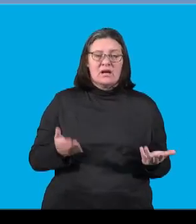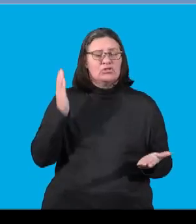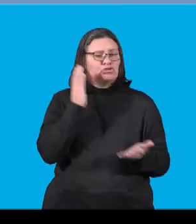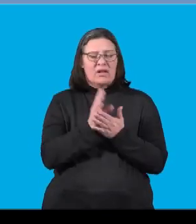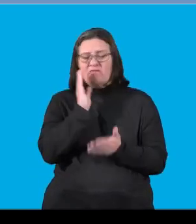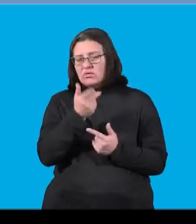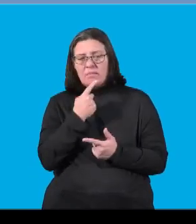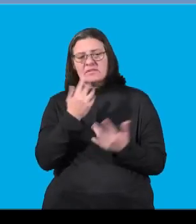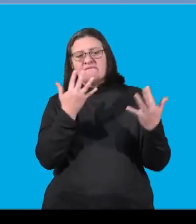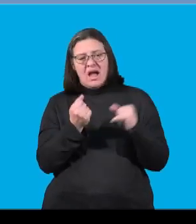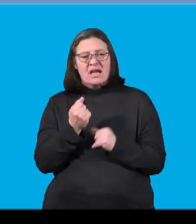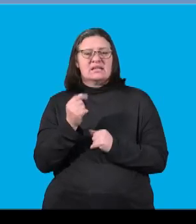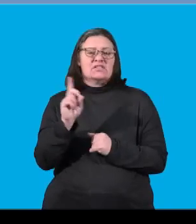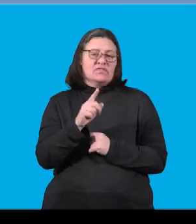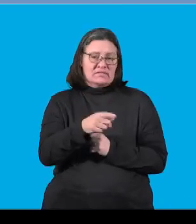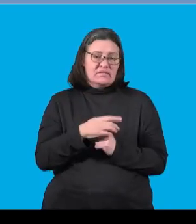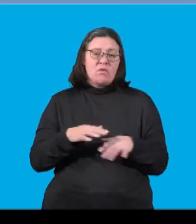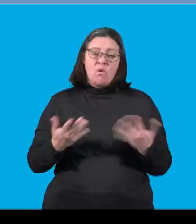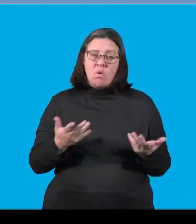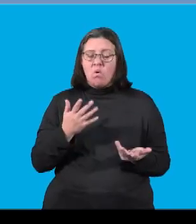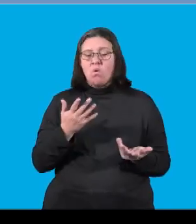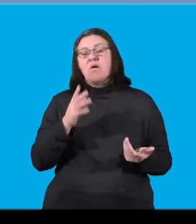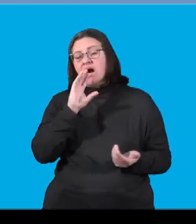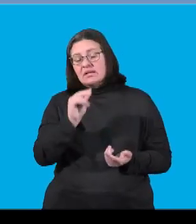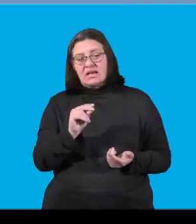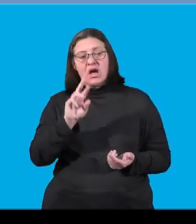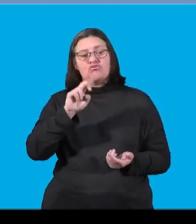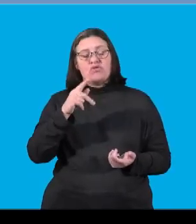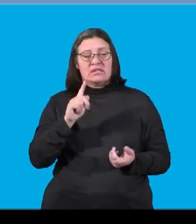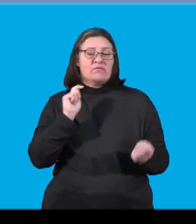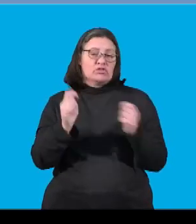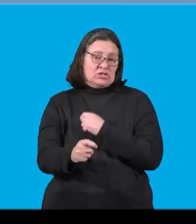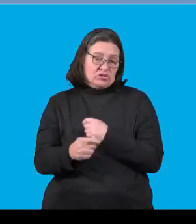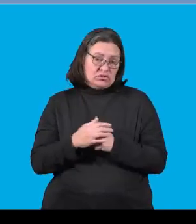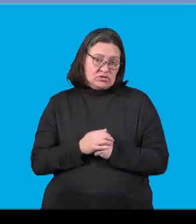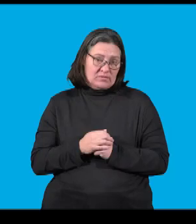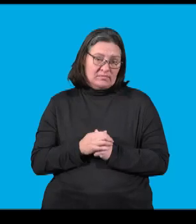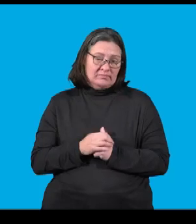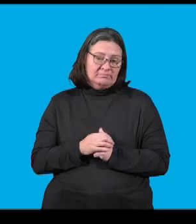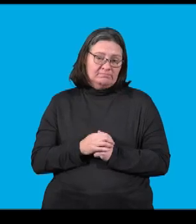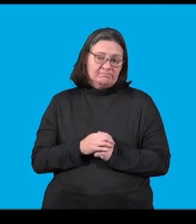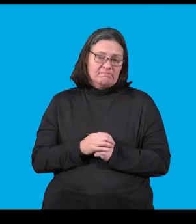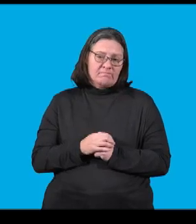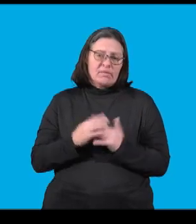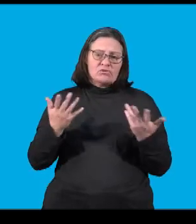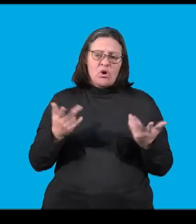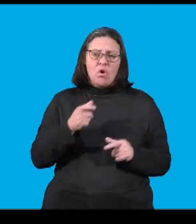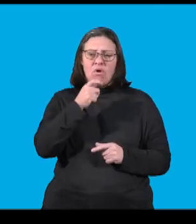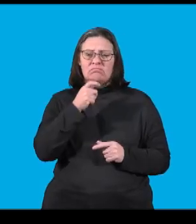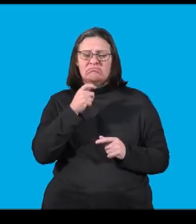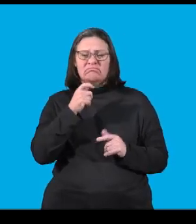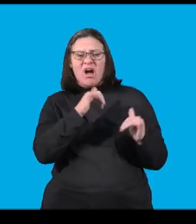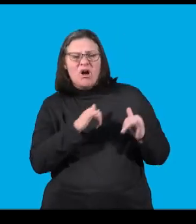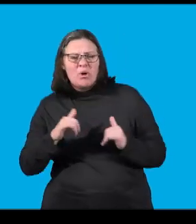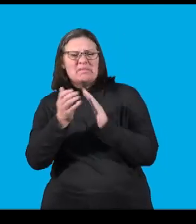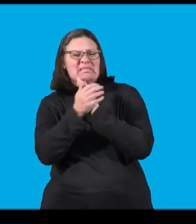derivative, straightforward, asking you to find the derivative, or they can put it in as a rate of change phrasing. Okay, some of the